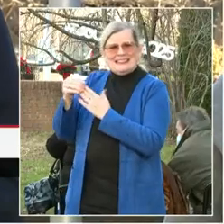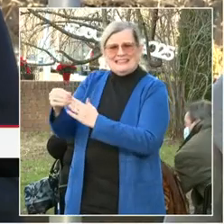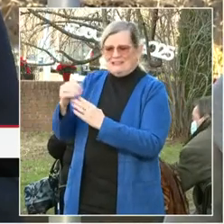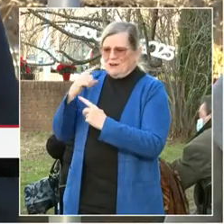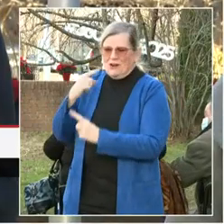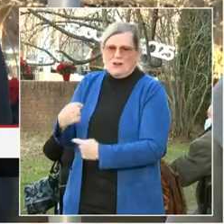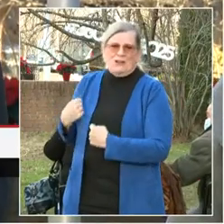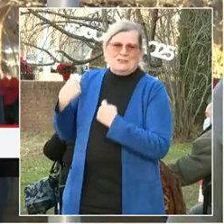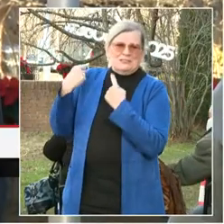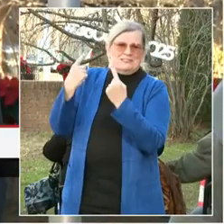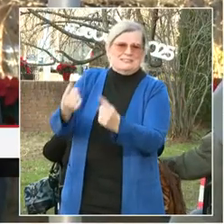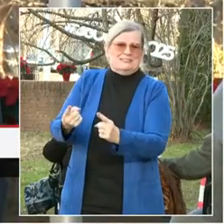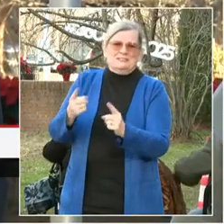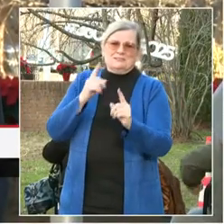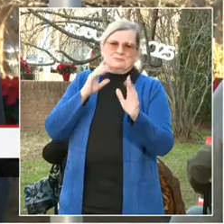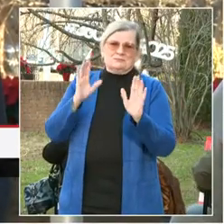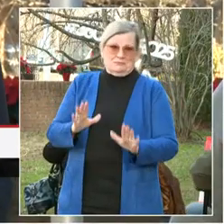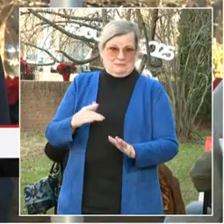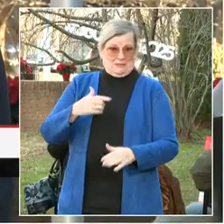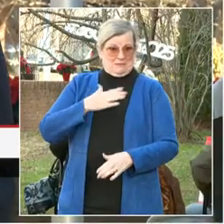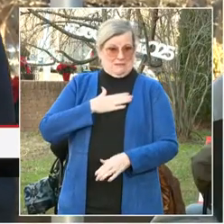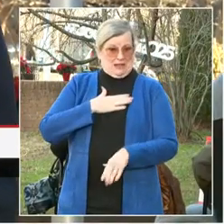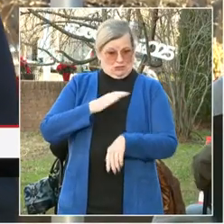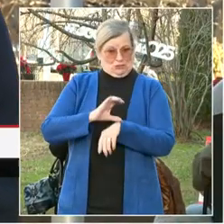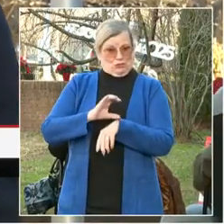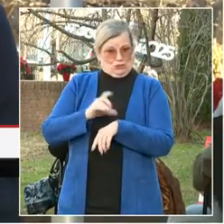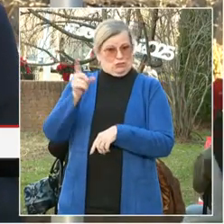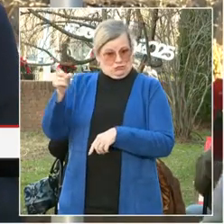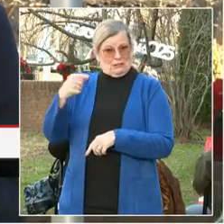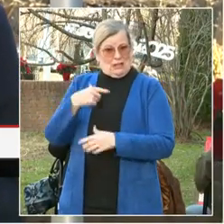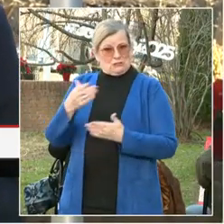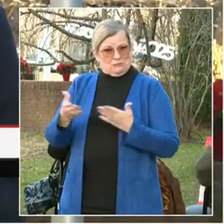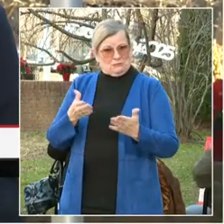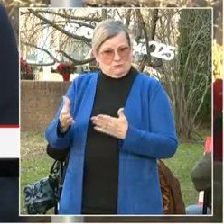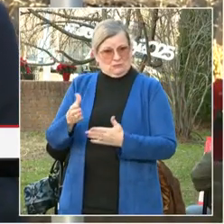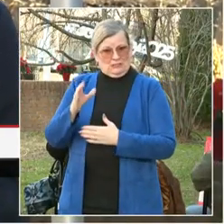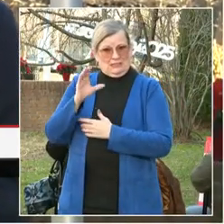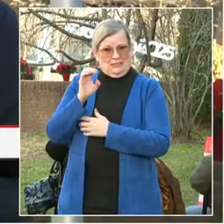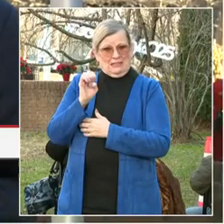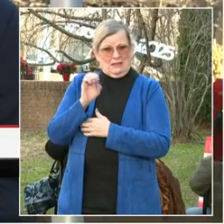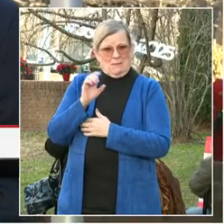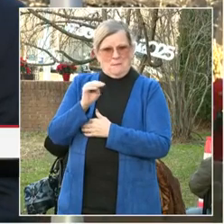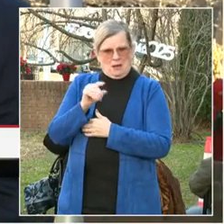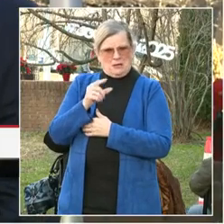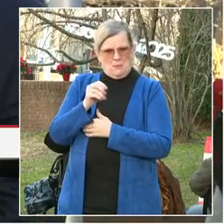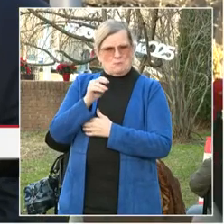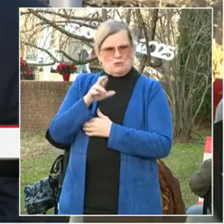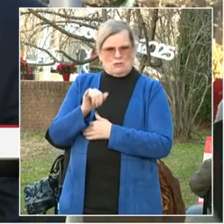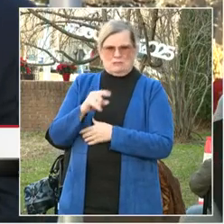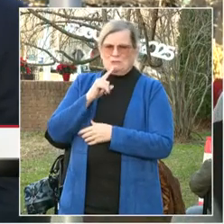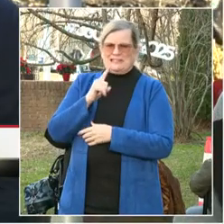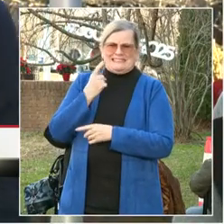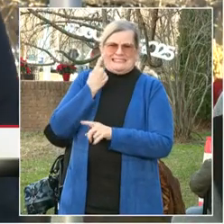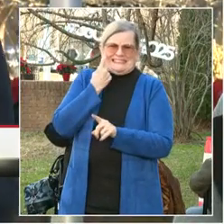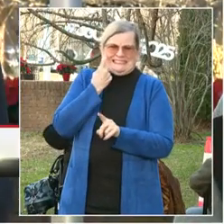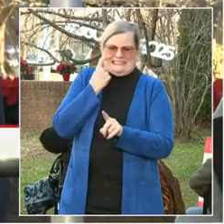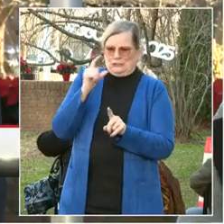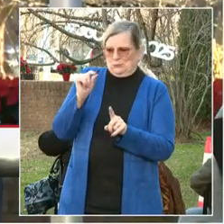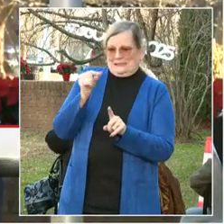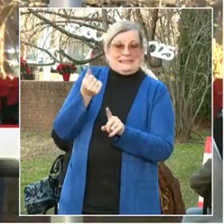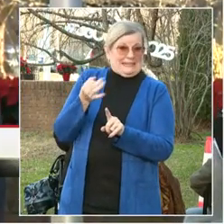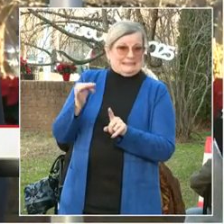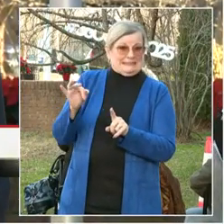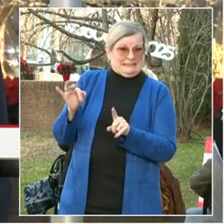way. Congregation I serve, Emory, in 2019, we opened the Beacon